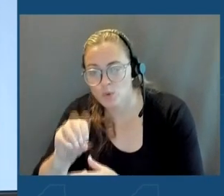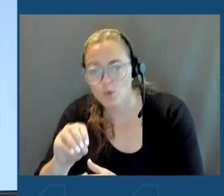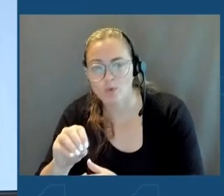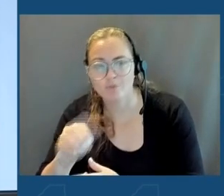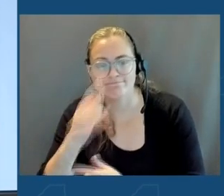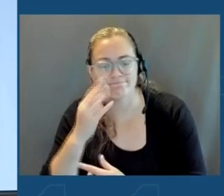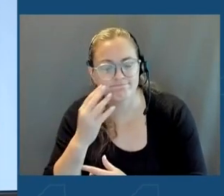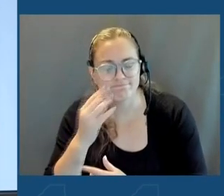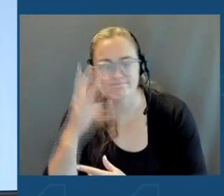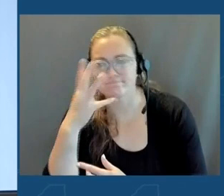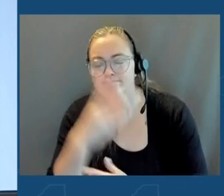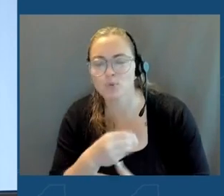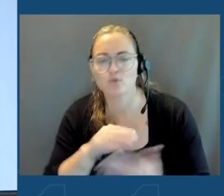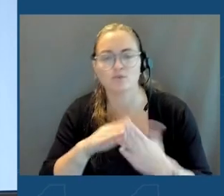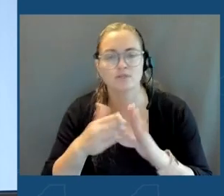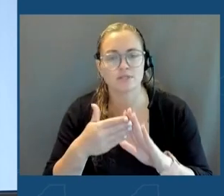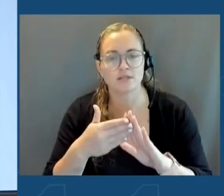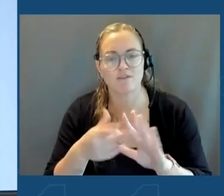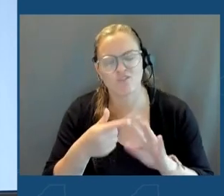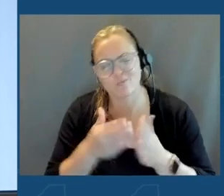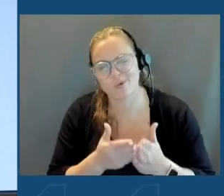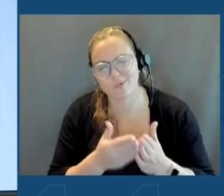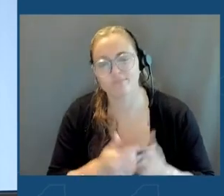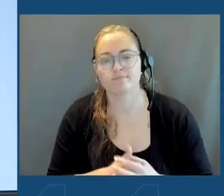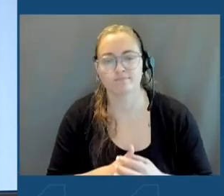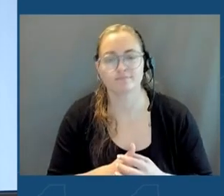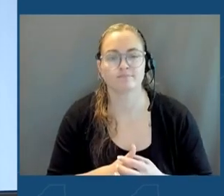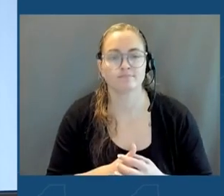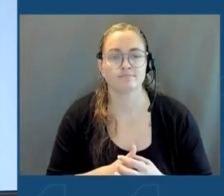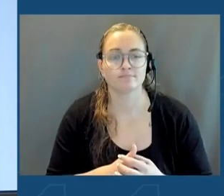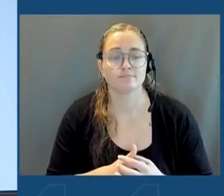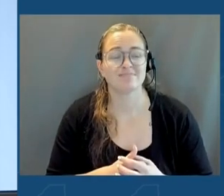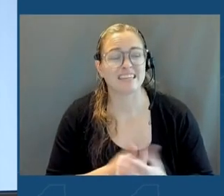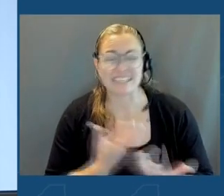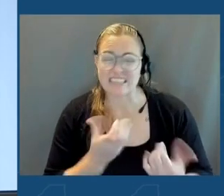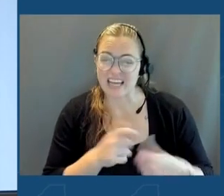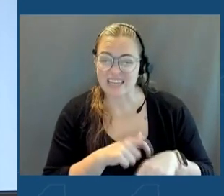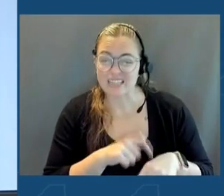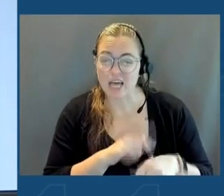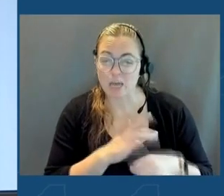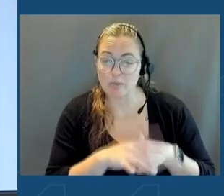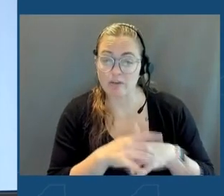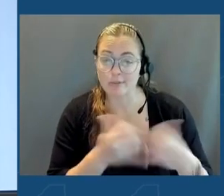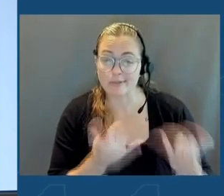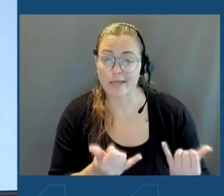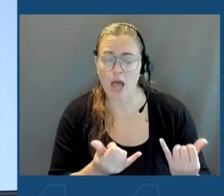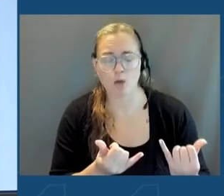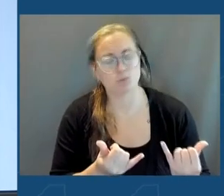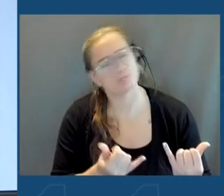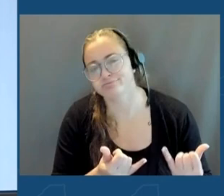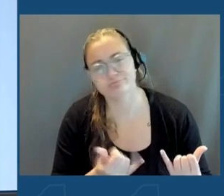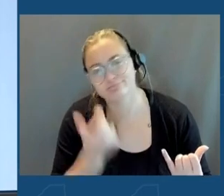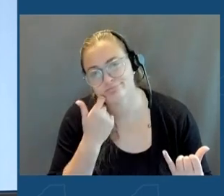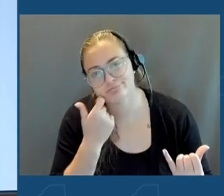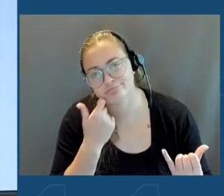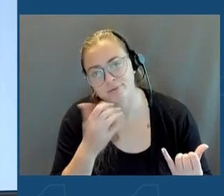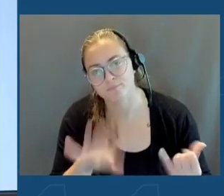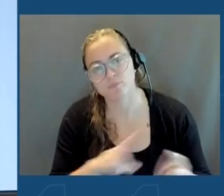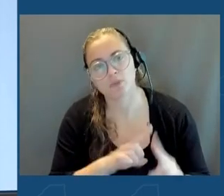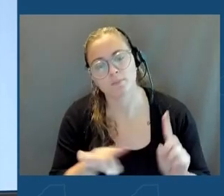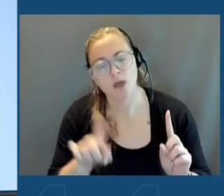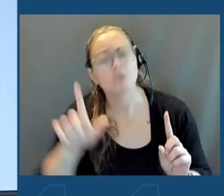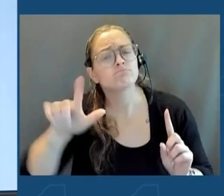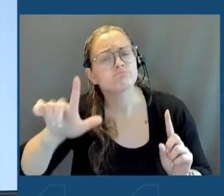how beautiful this is from a boat. I haven't had a lot of time lately, so I hope to do this in my lifetime, and maybe I'll bring Sophia,